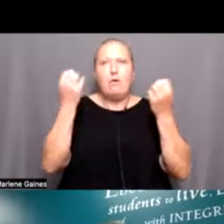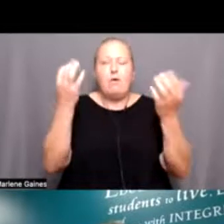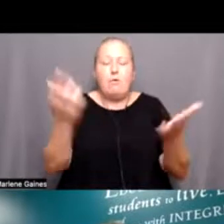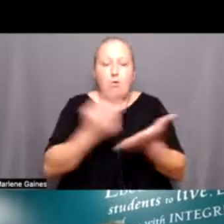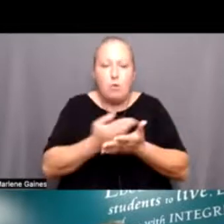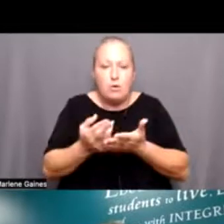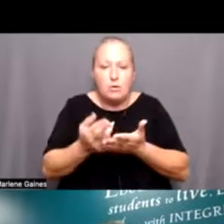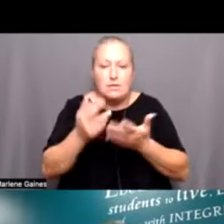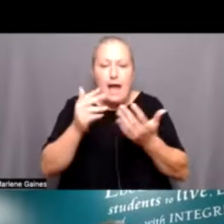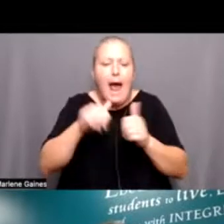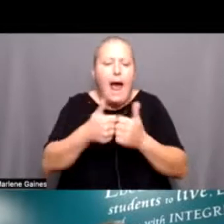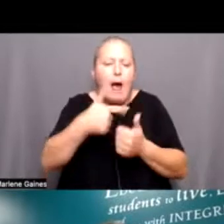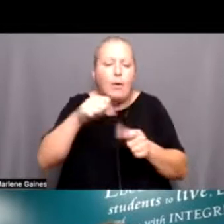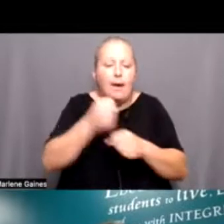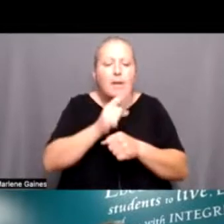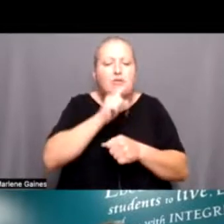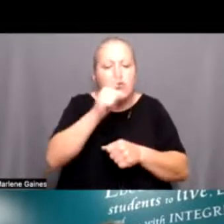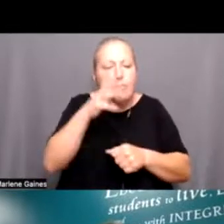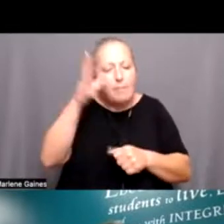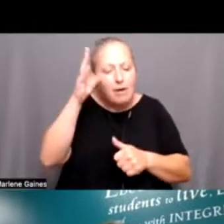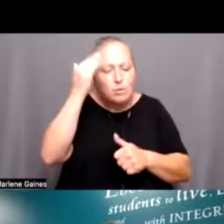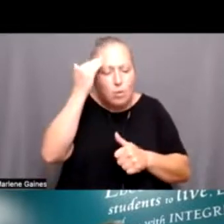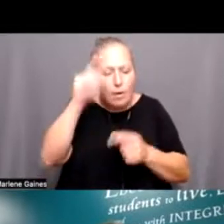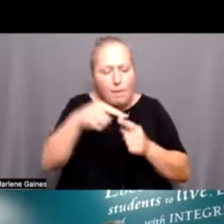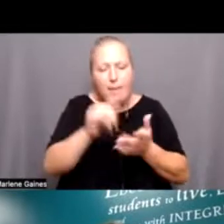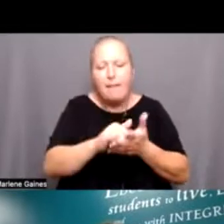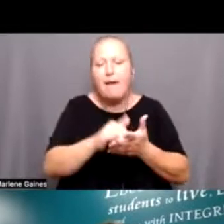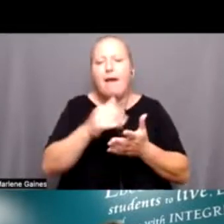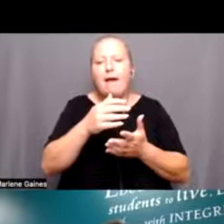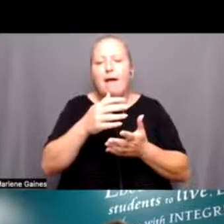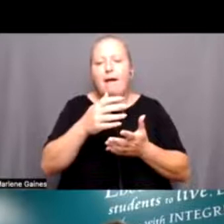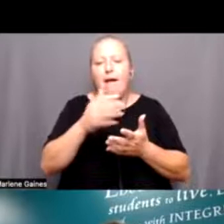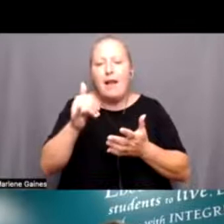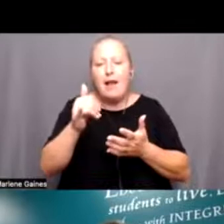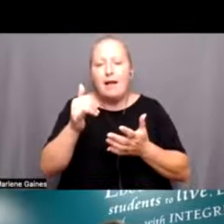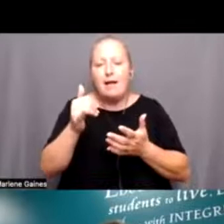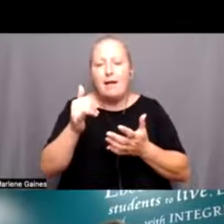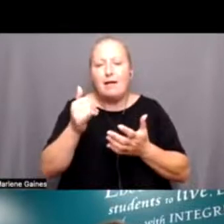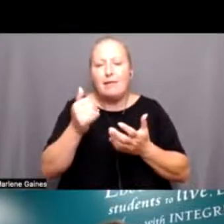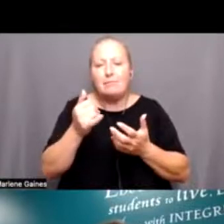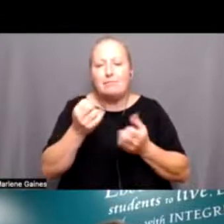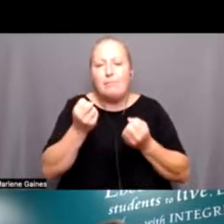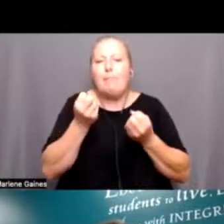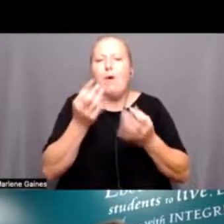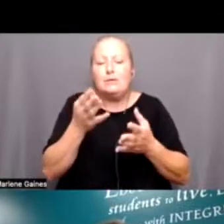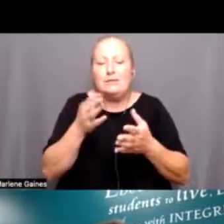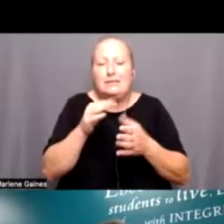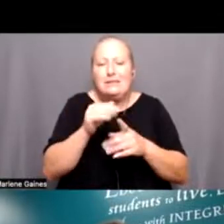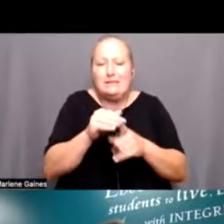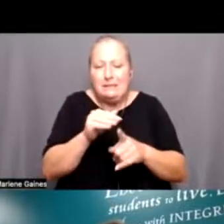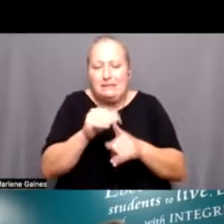can we ensure that parents are aware of all of that, and that there's, I guess, like a multi-pronged approach to ensuring that